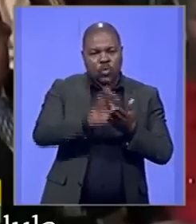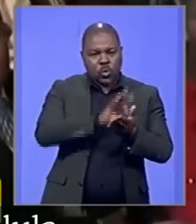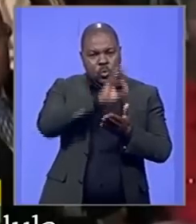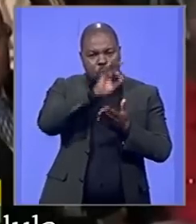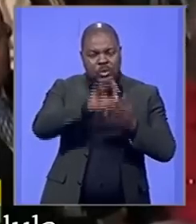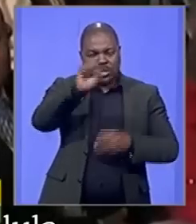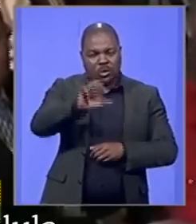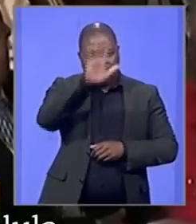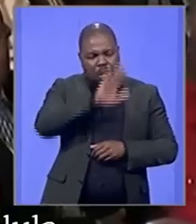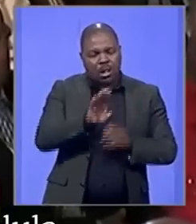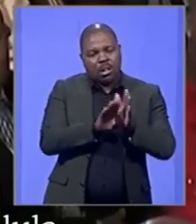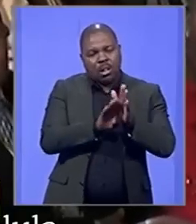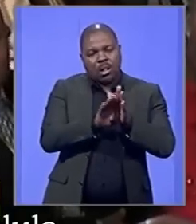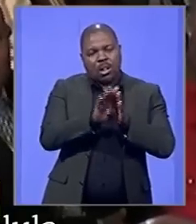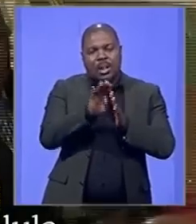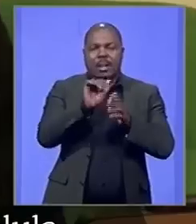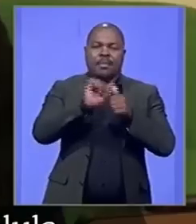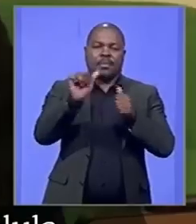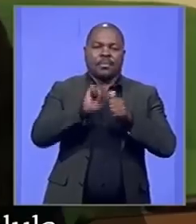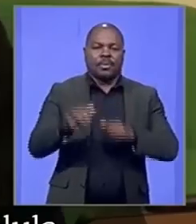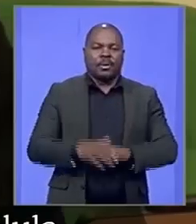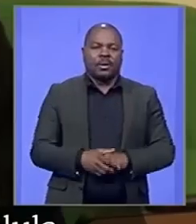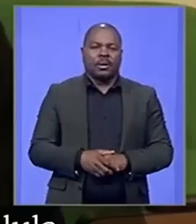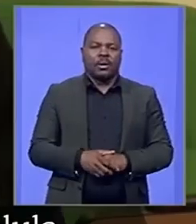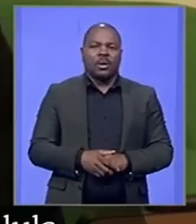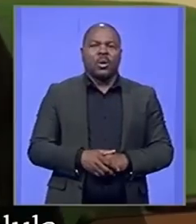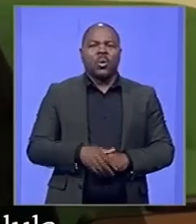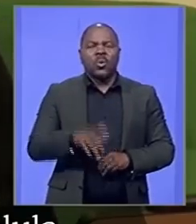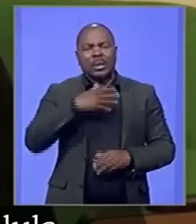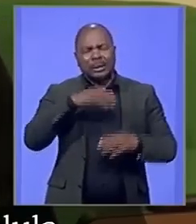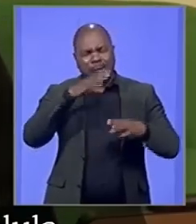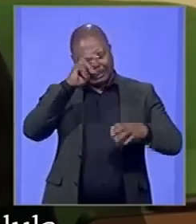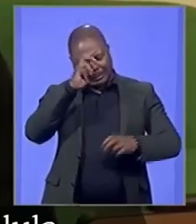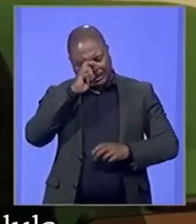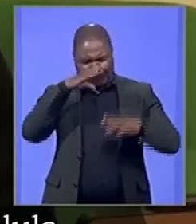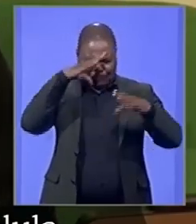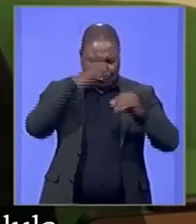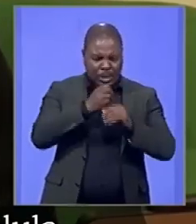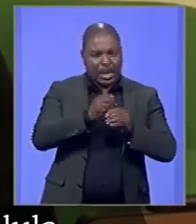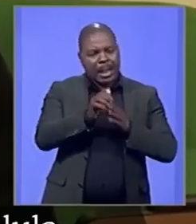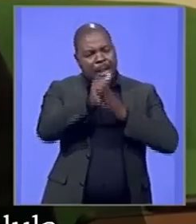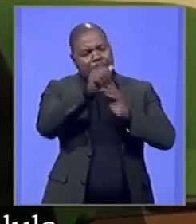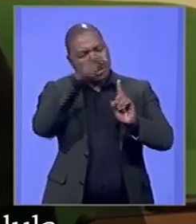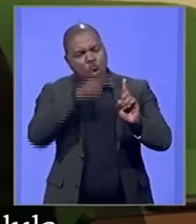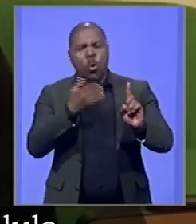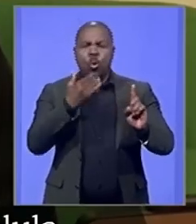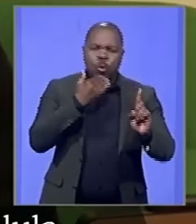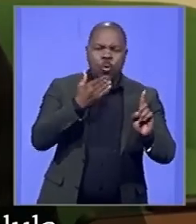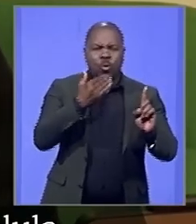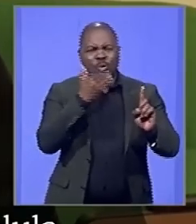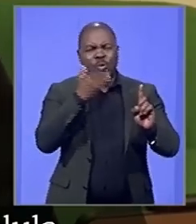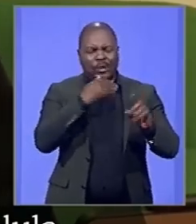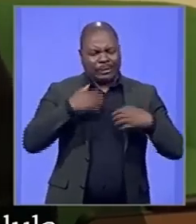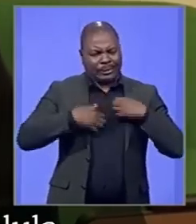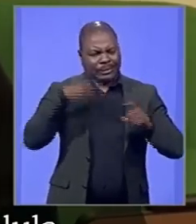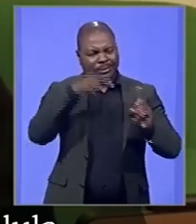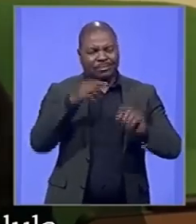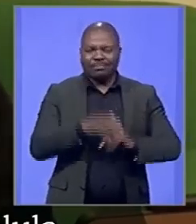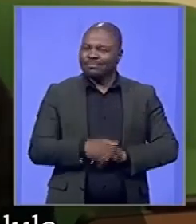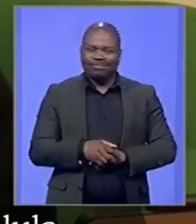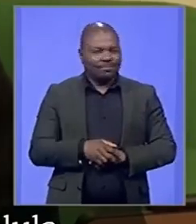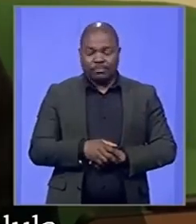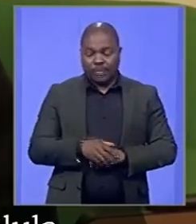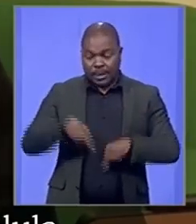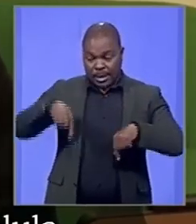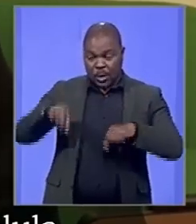go ralala naga. We are obsessed who becomes the leader. It can't be like that. This organization will die. Here in the